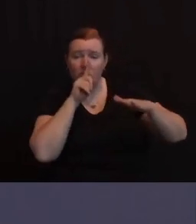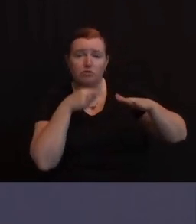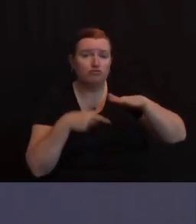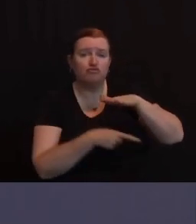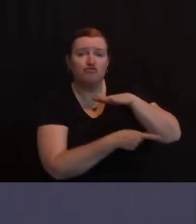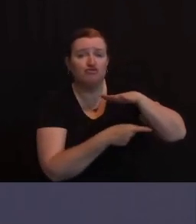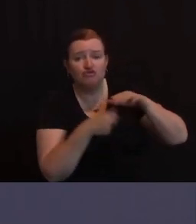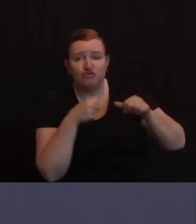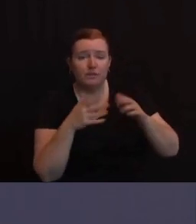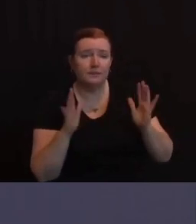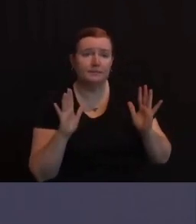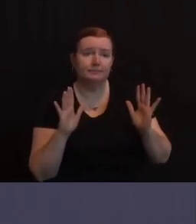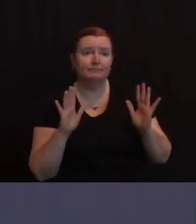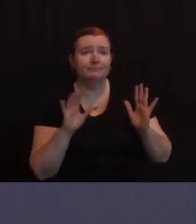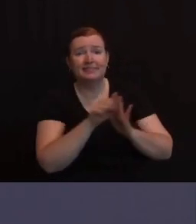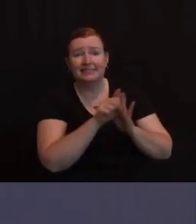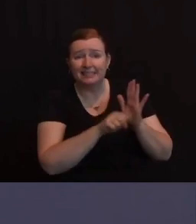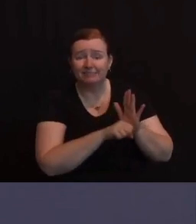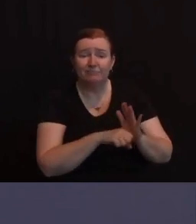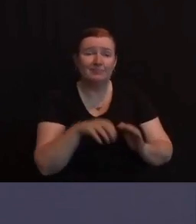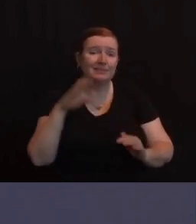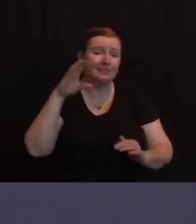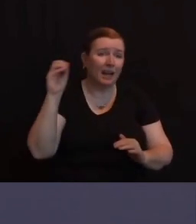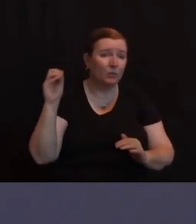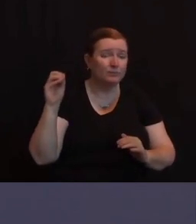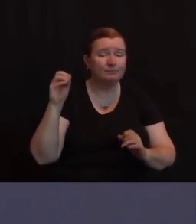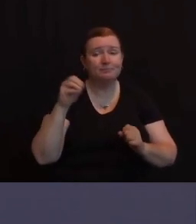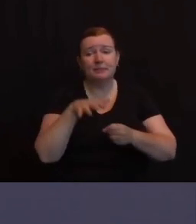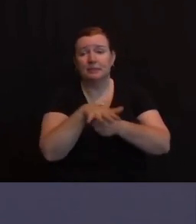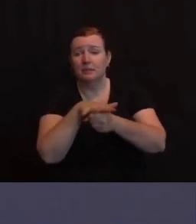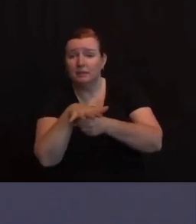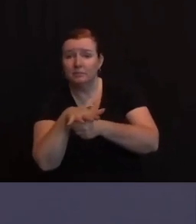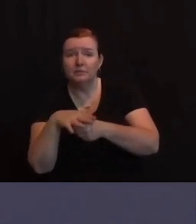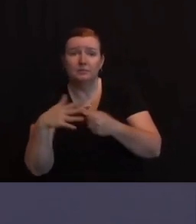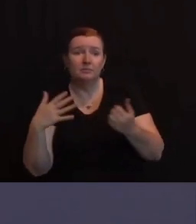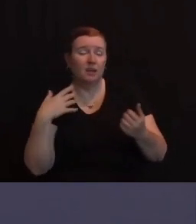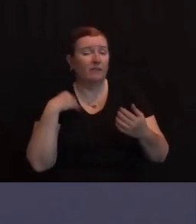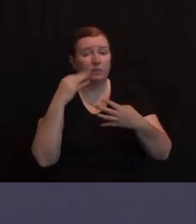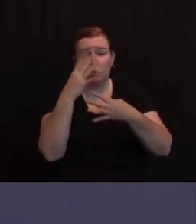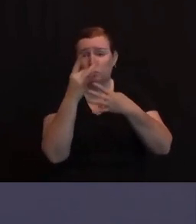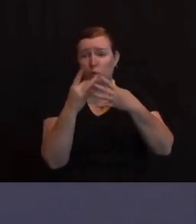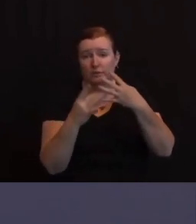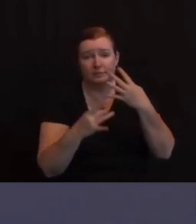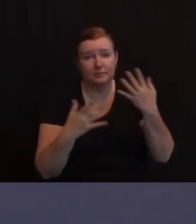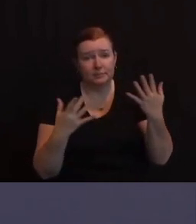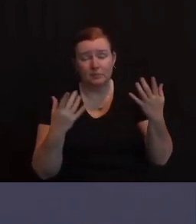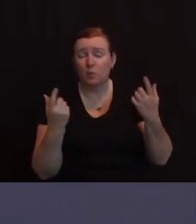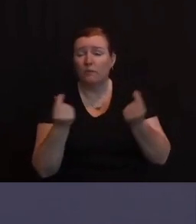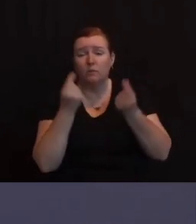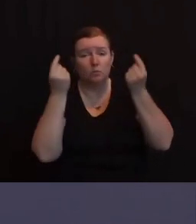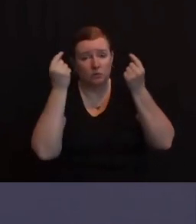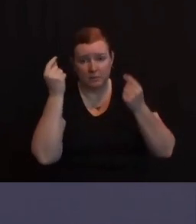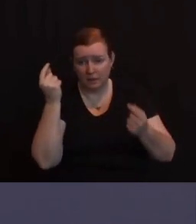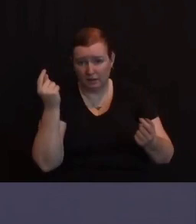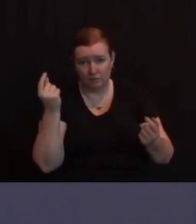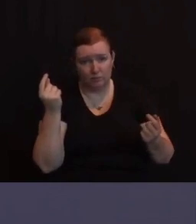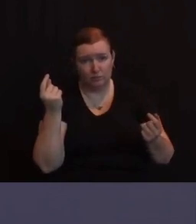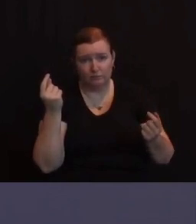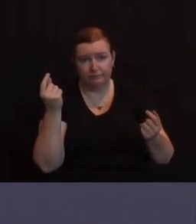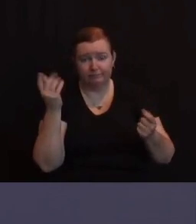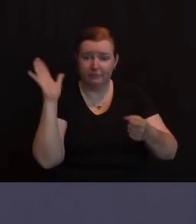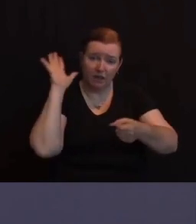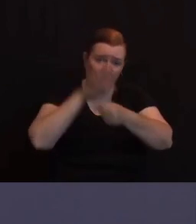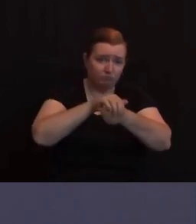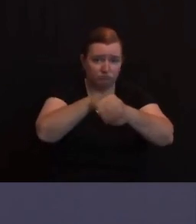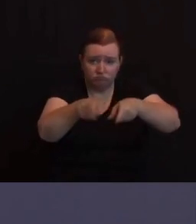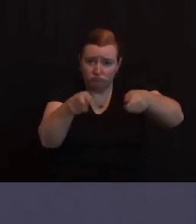or local level, we'll have no choice but to take steps on that front, because, again, you have a party